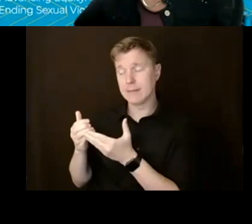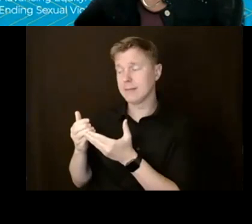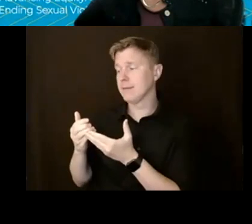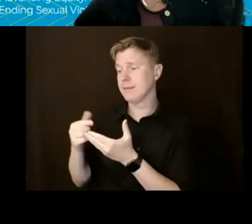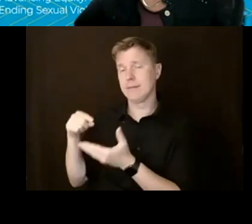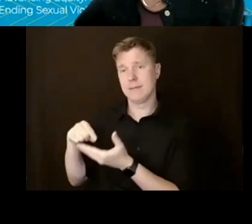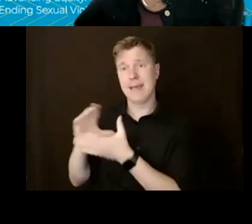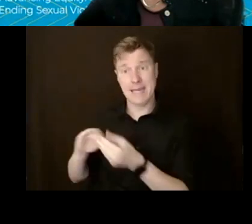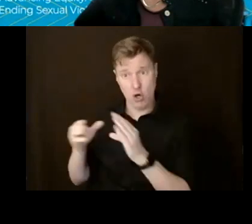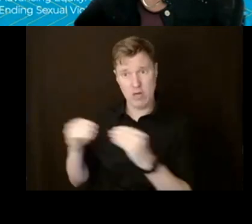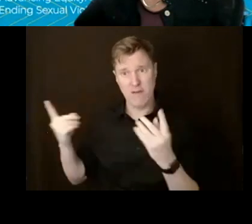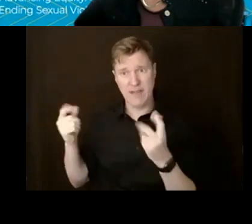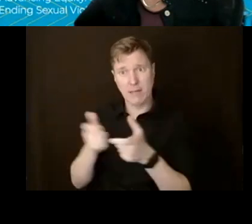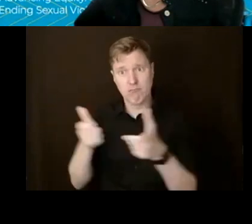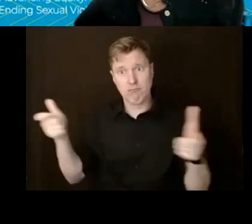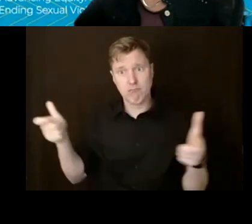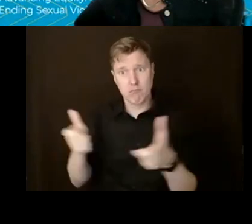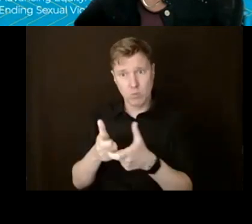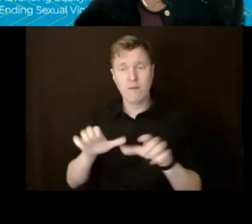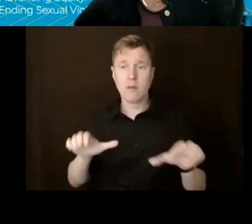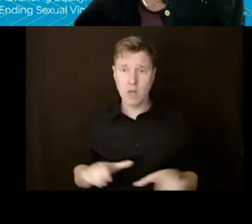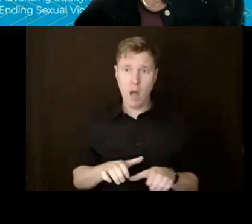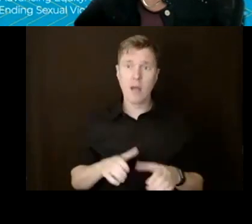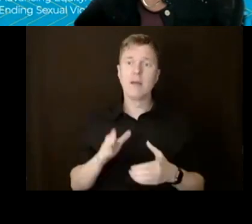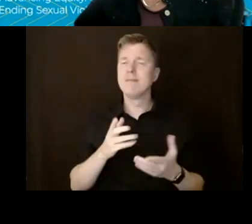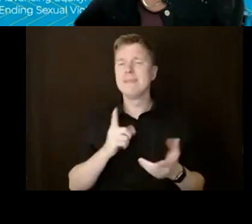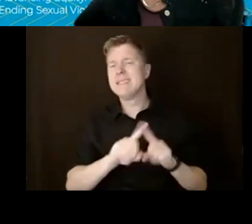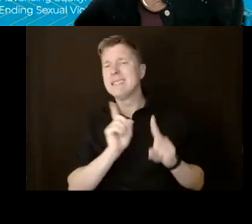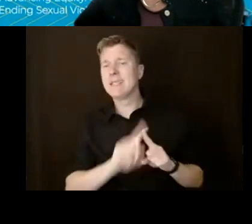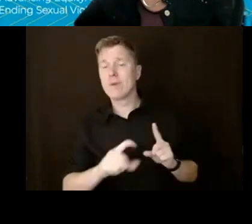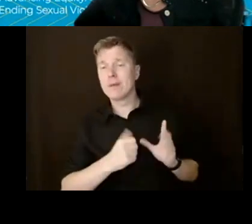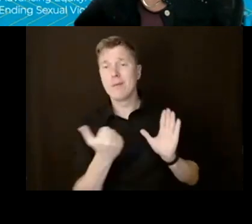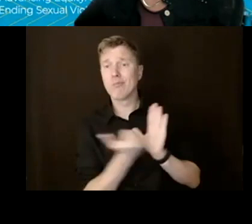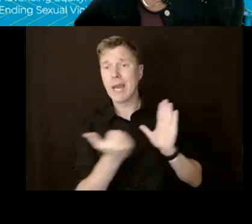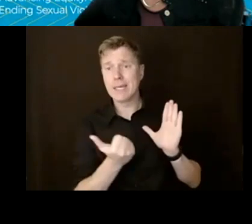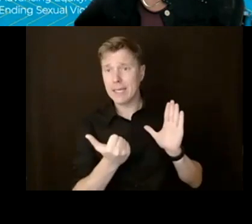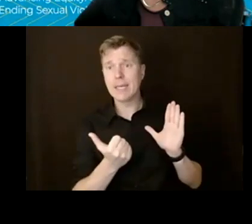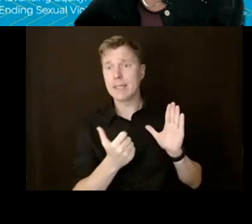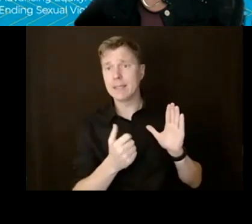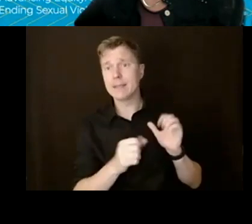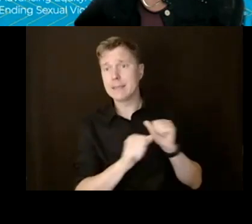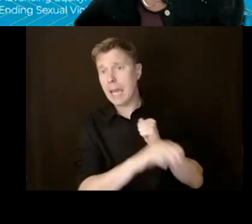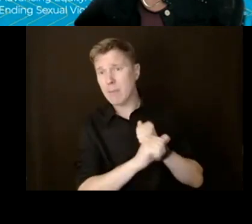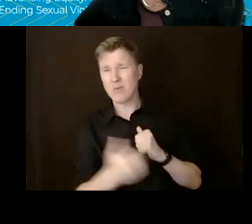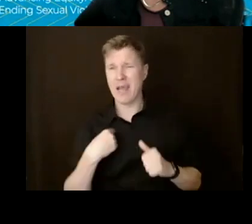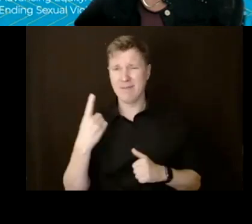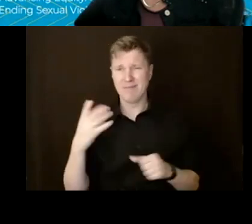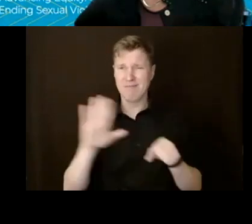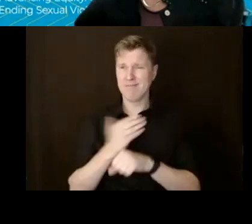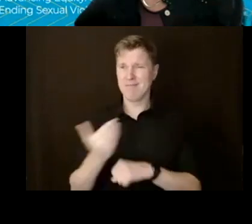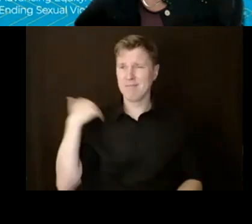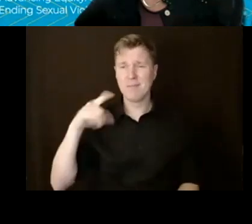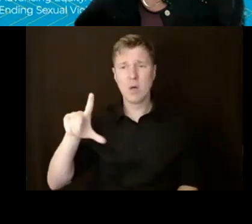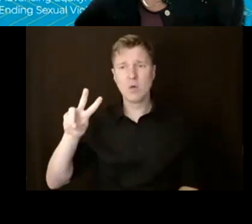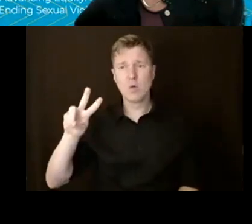state of Minnesota. We've done it through like branding campaigns. So we ran an entire campaign in 2018